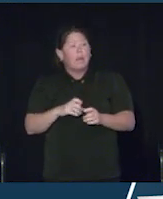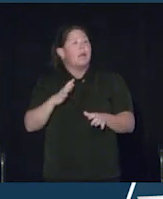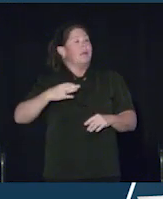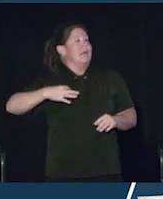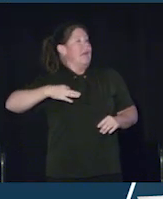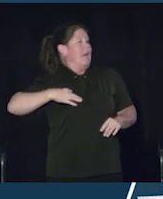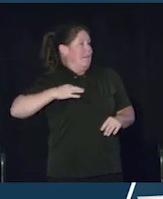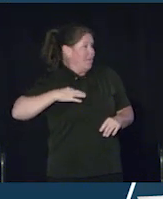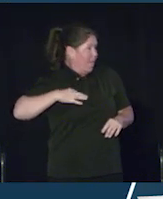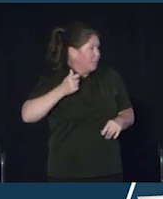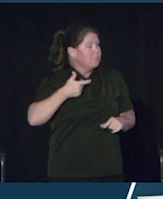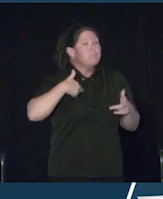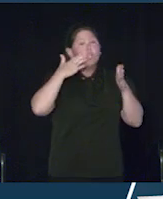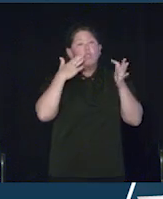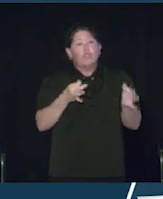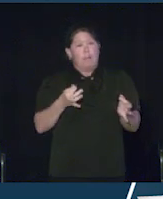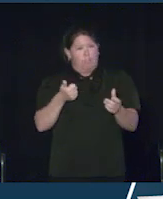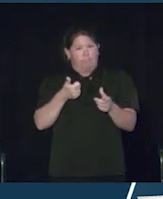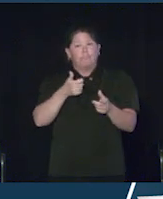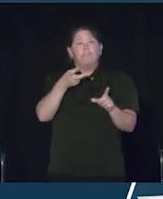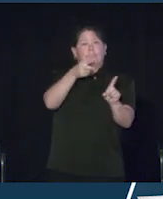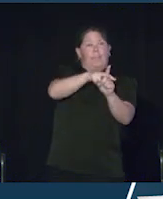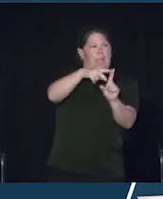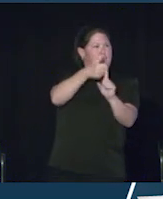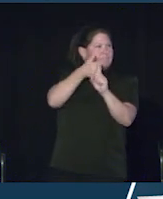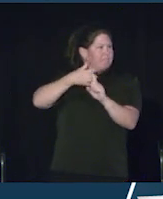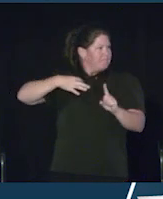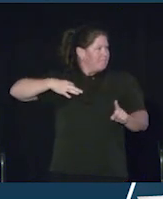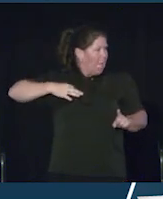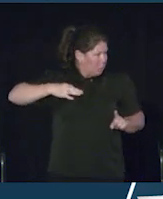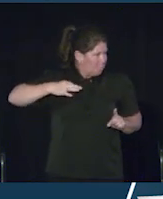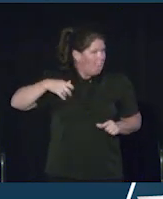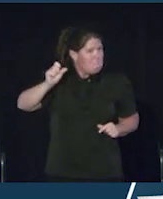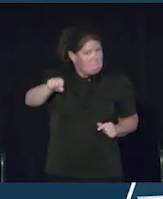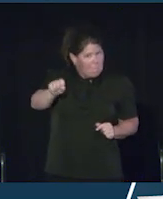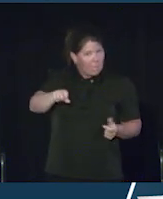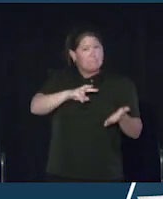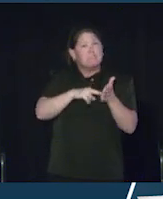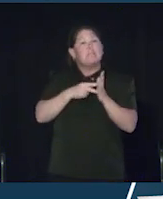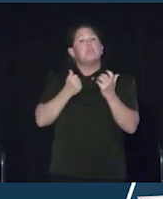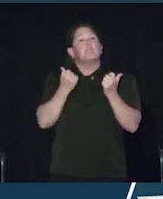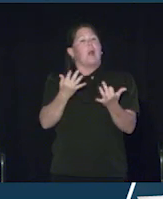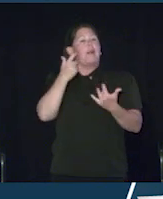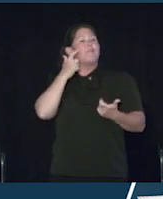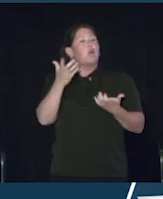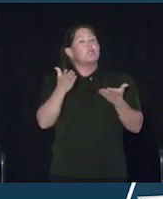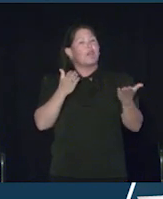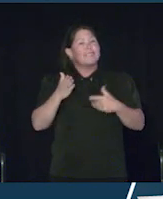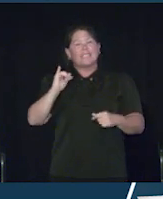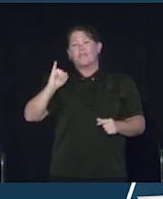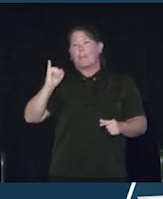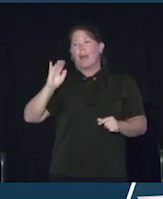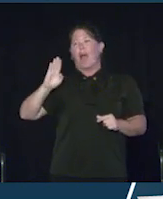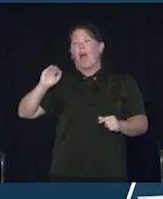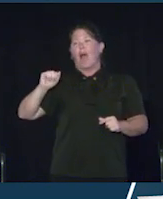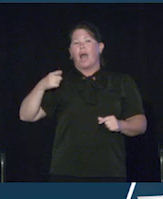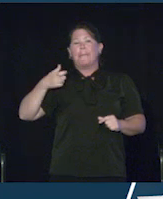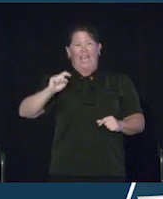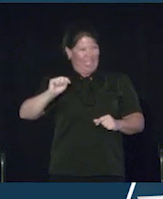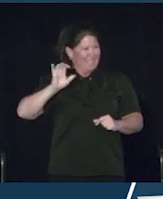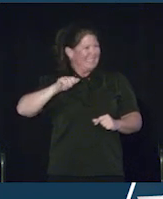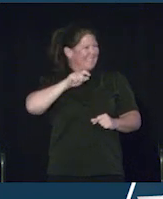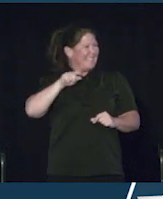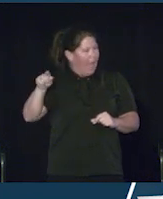for APD services and they're waiting to receive services from the iBudget, which is the most typical path for